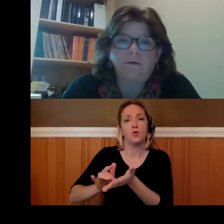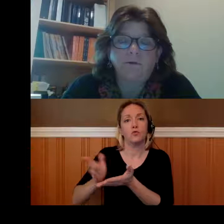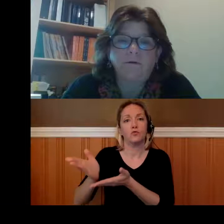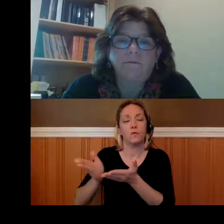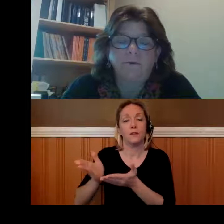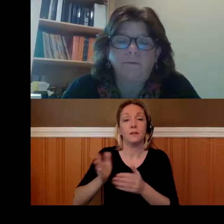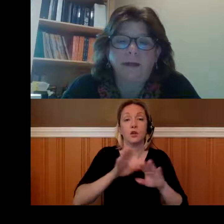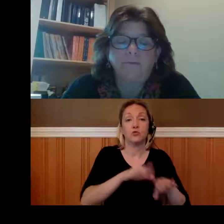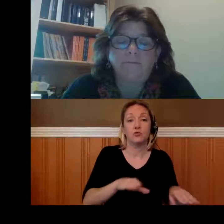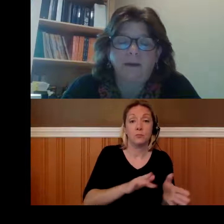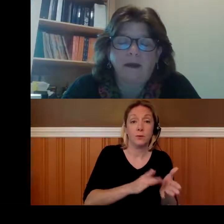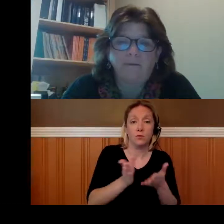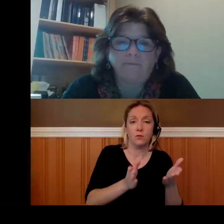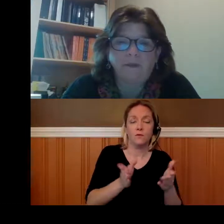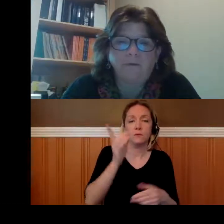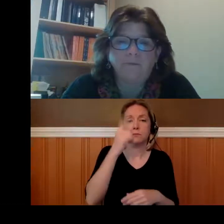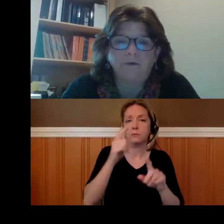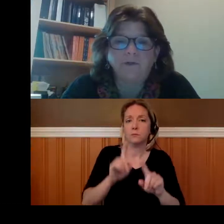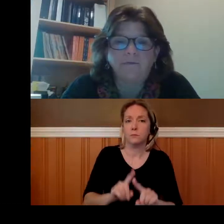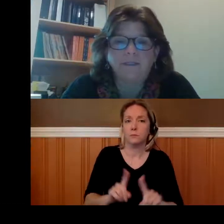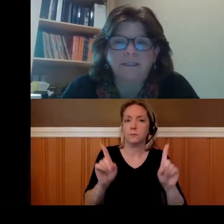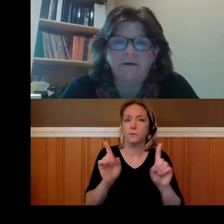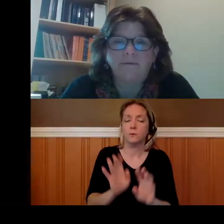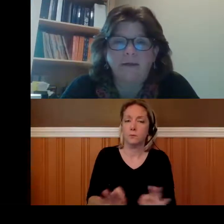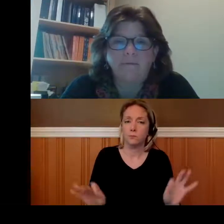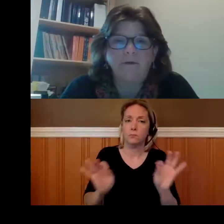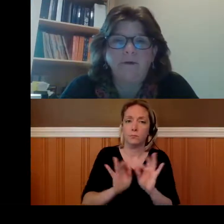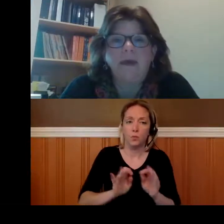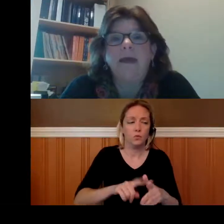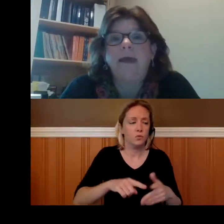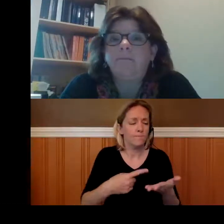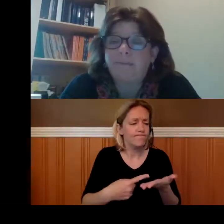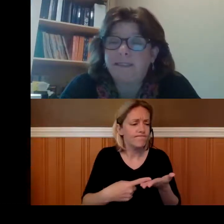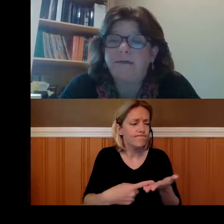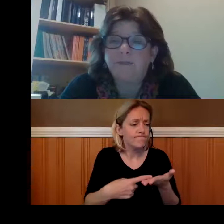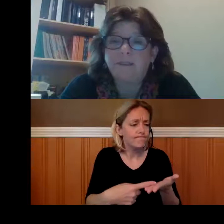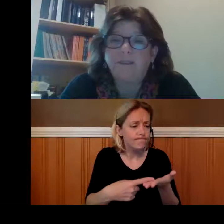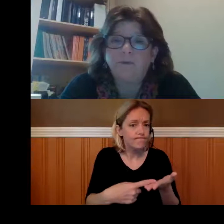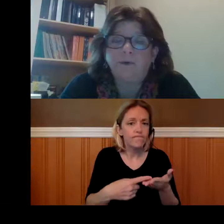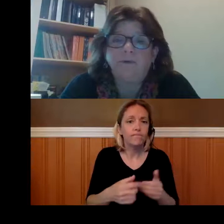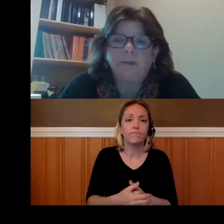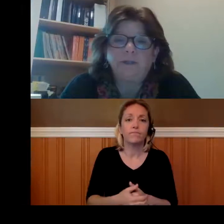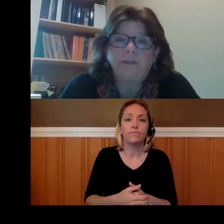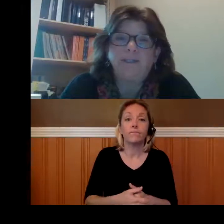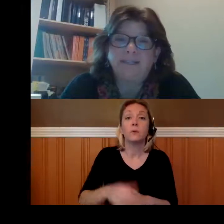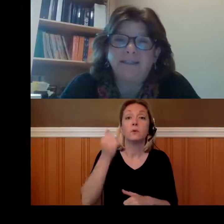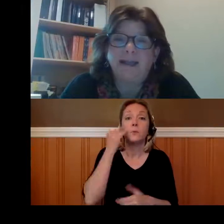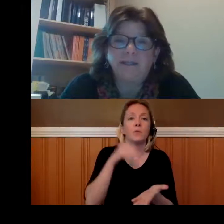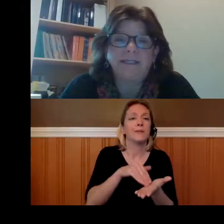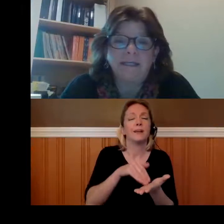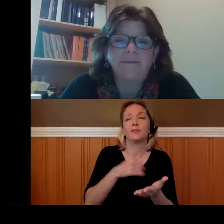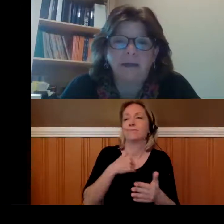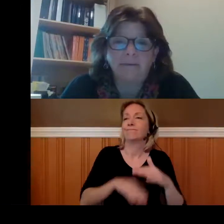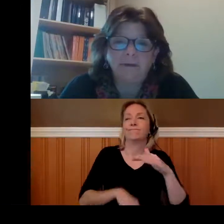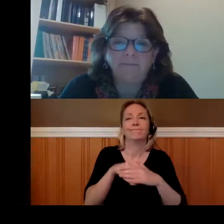from those medical services that are available. It might be time to if your pediatrician says age 18 is my